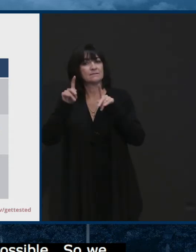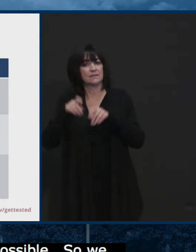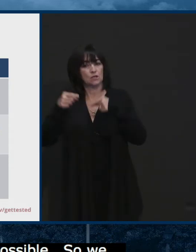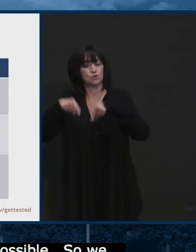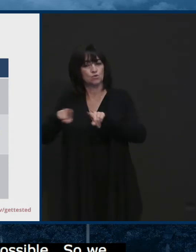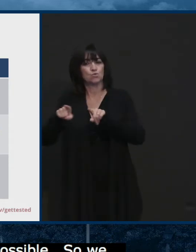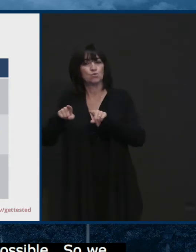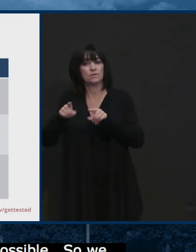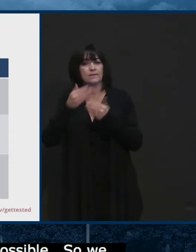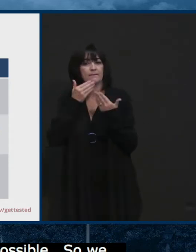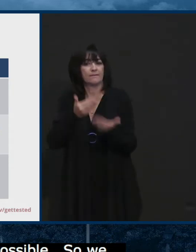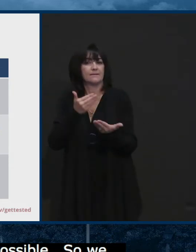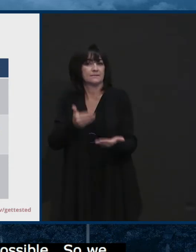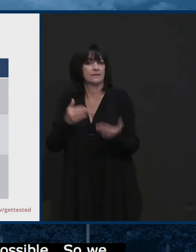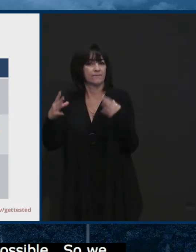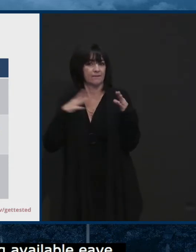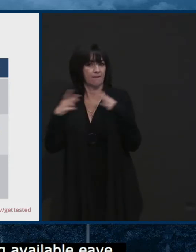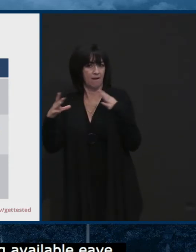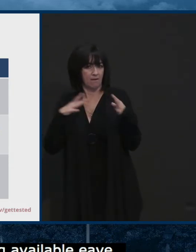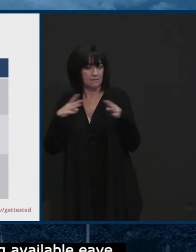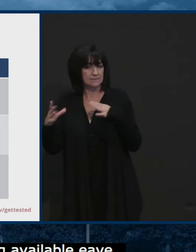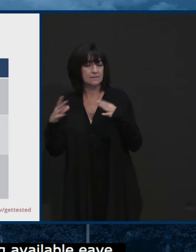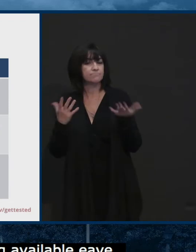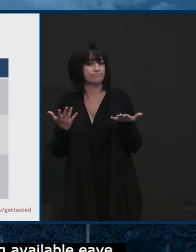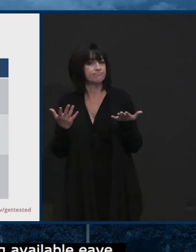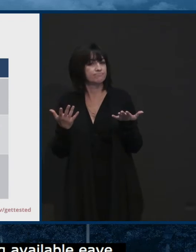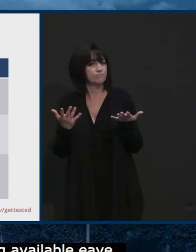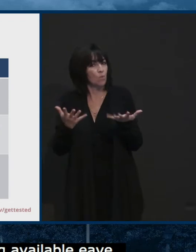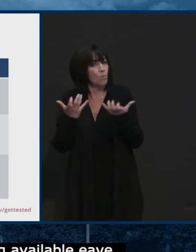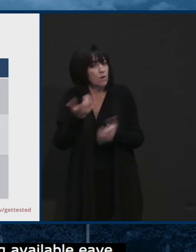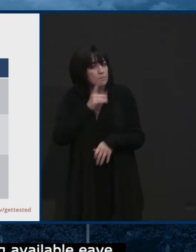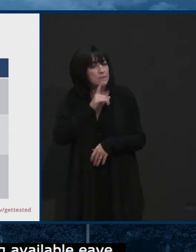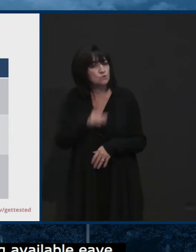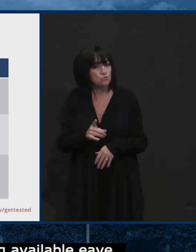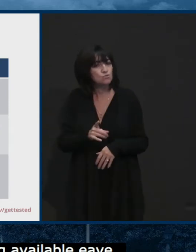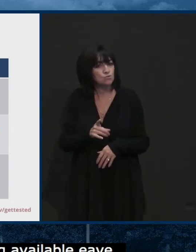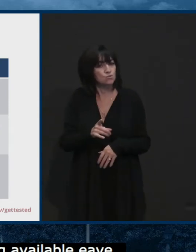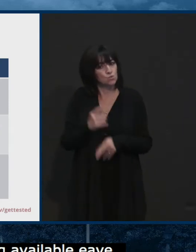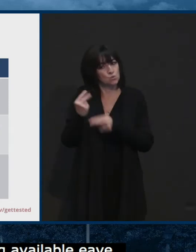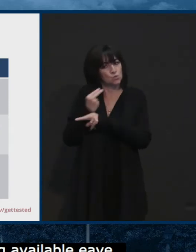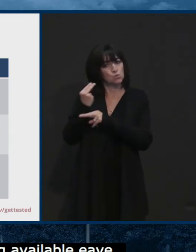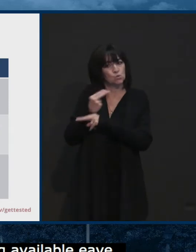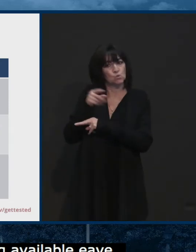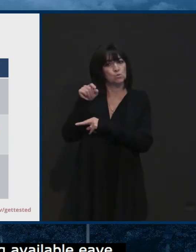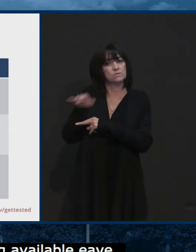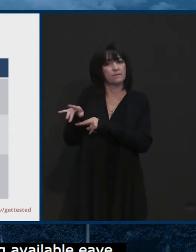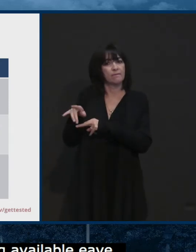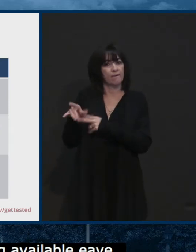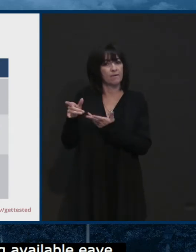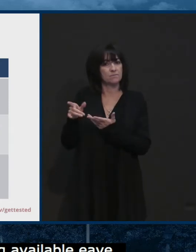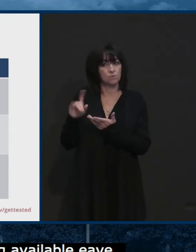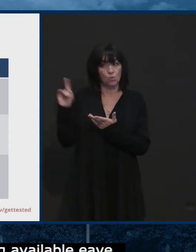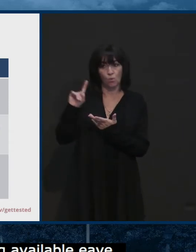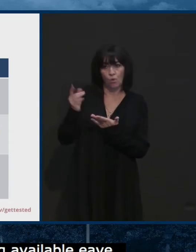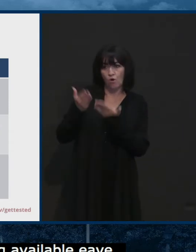at a little bit different tempo. We want to make sure it's used if and where we have it offered. So we'll coordinate with